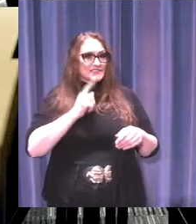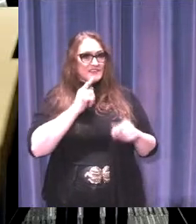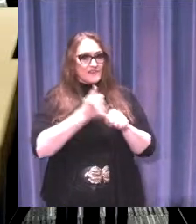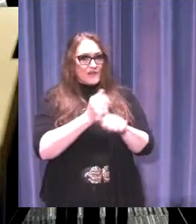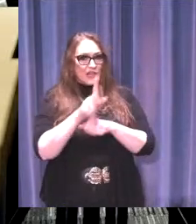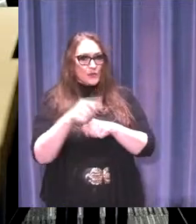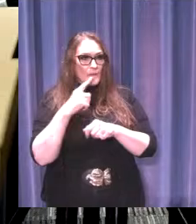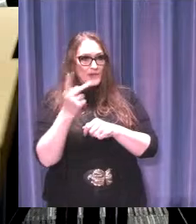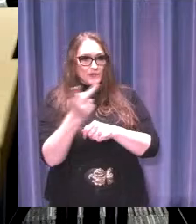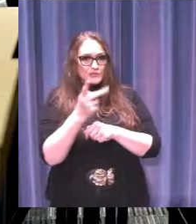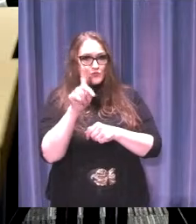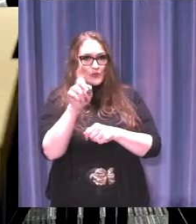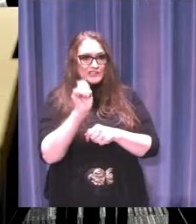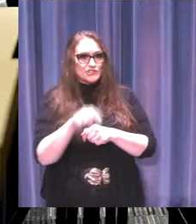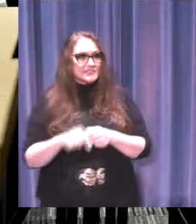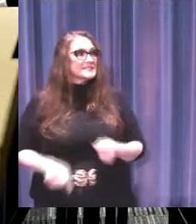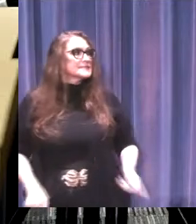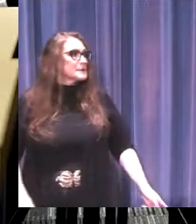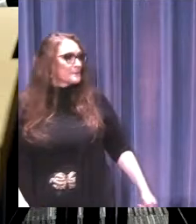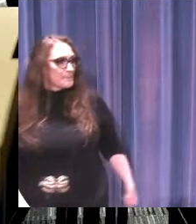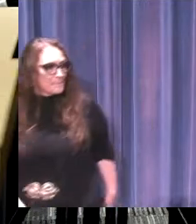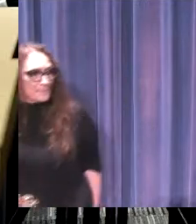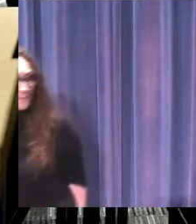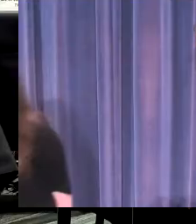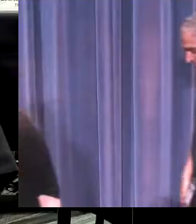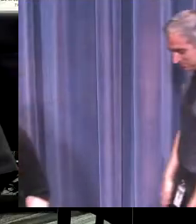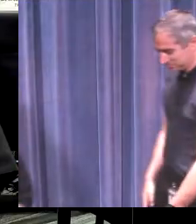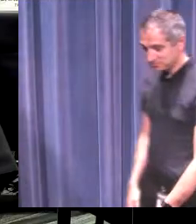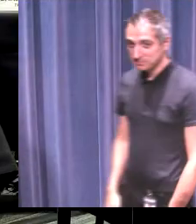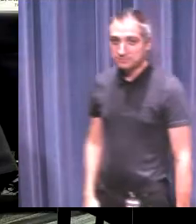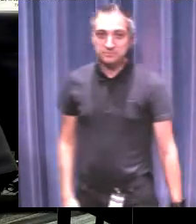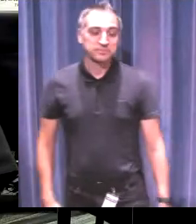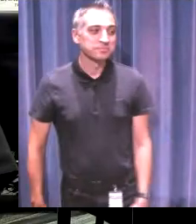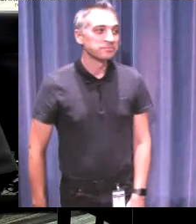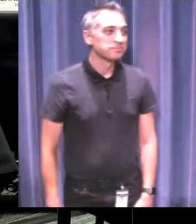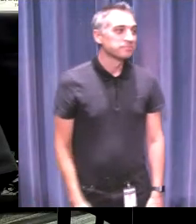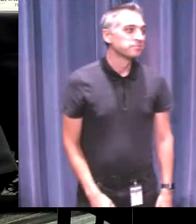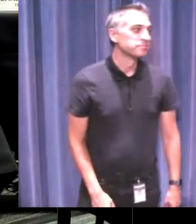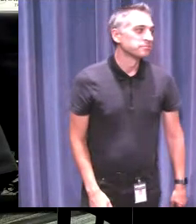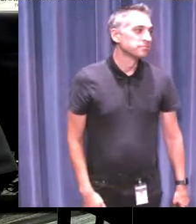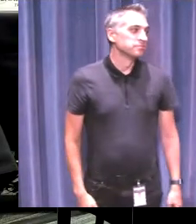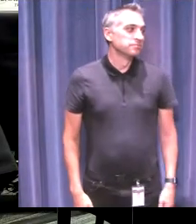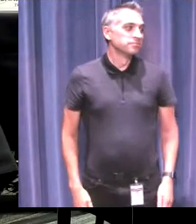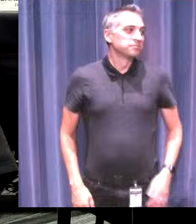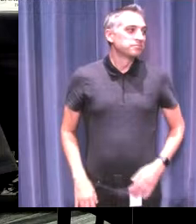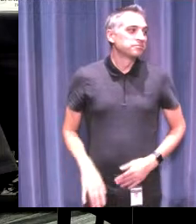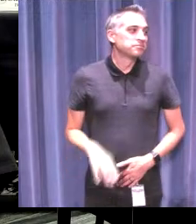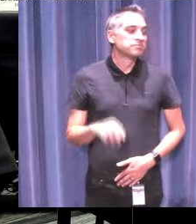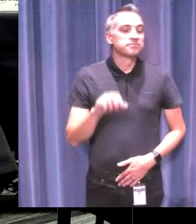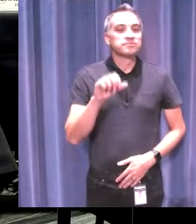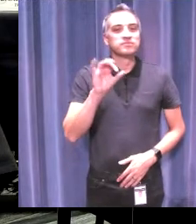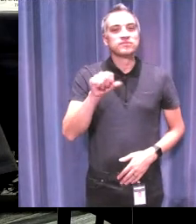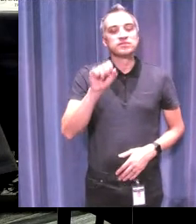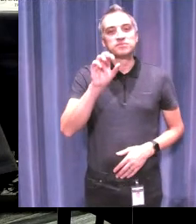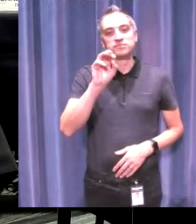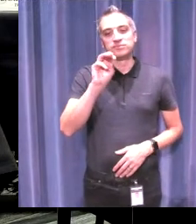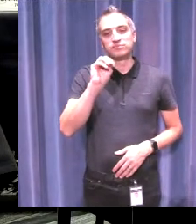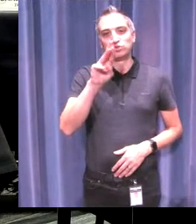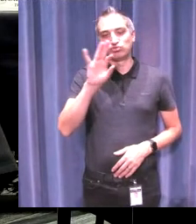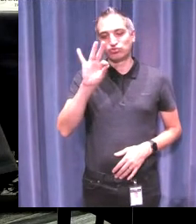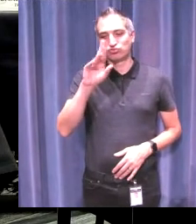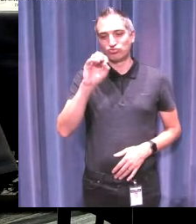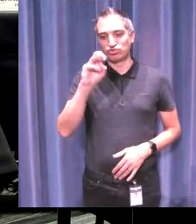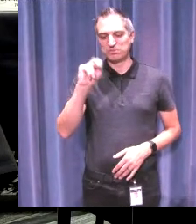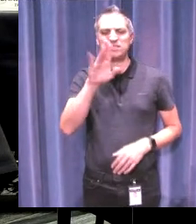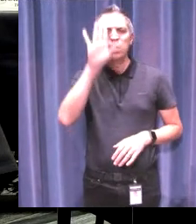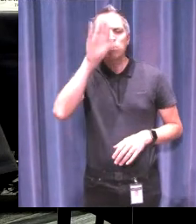follow-up on those two questions? Yes, Trustee Freeman. So I would guess a lot of people, like whether in the nonprofit